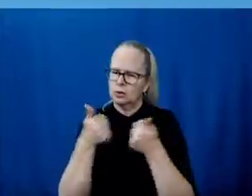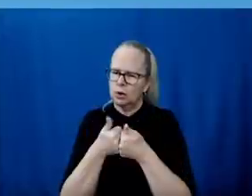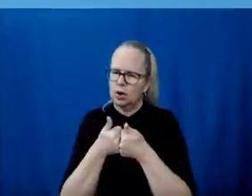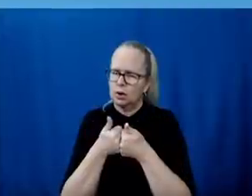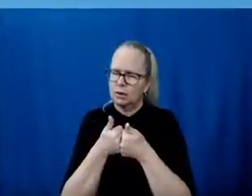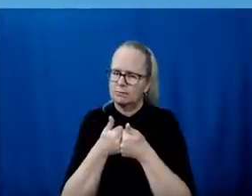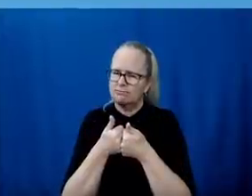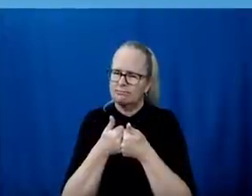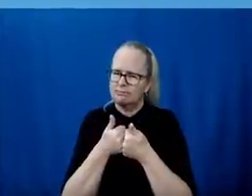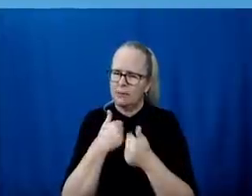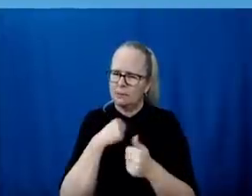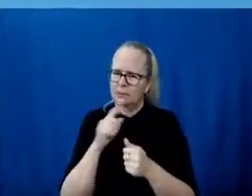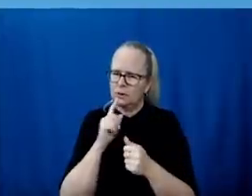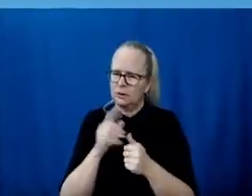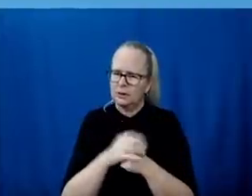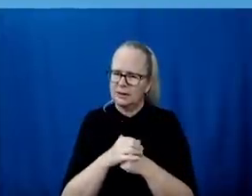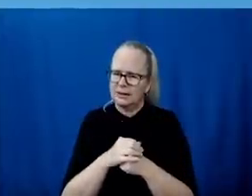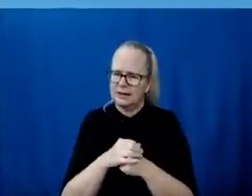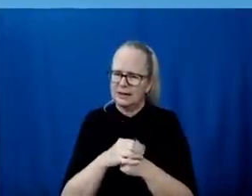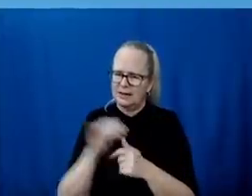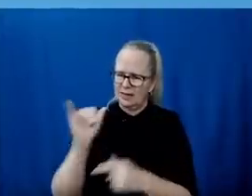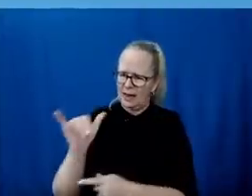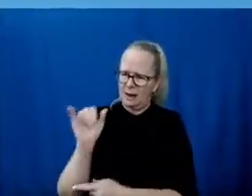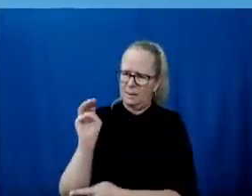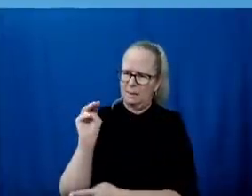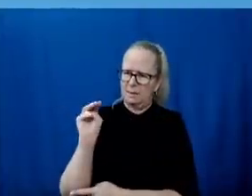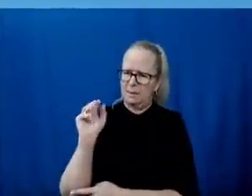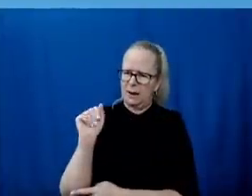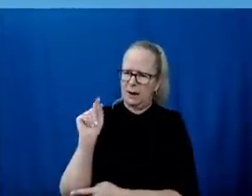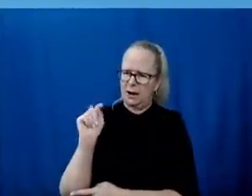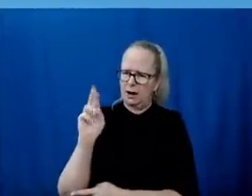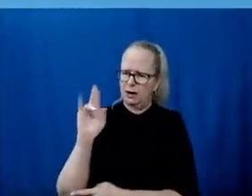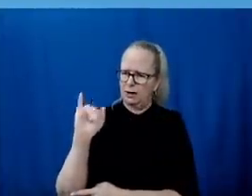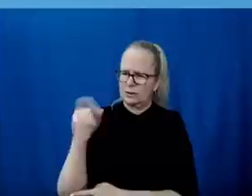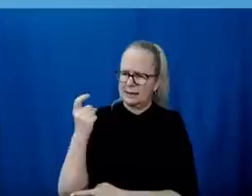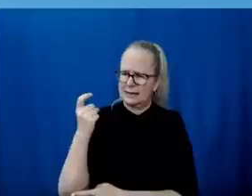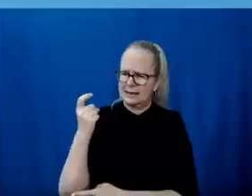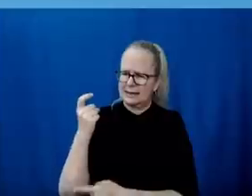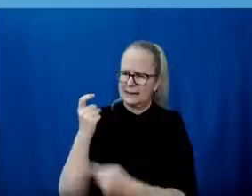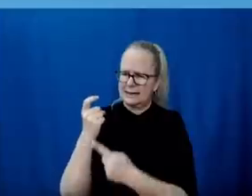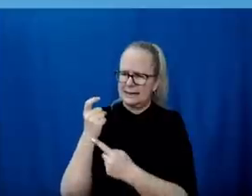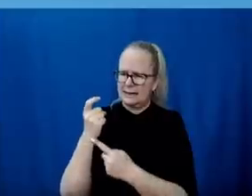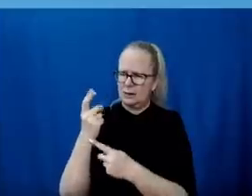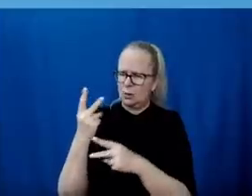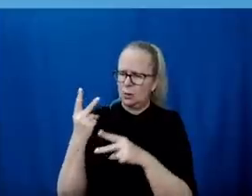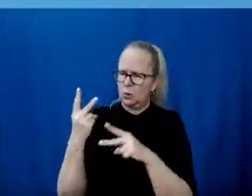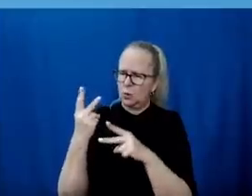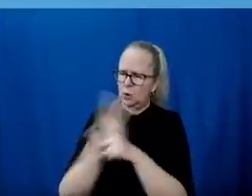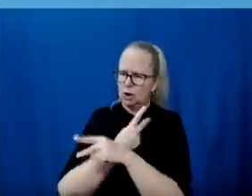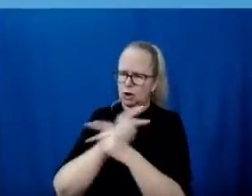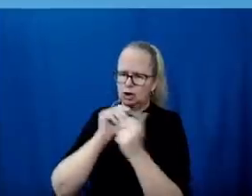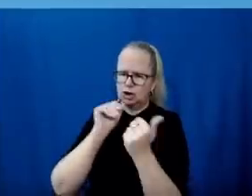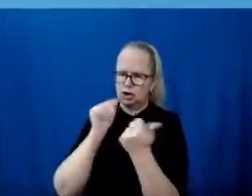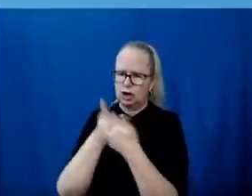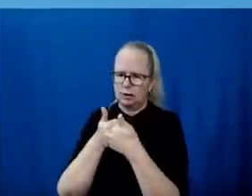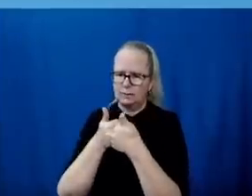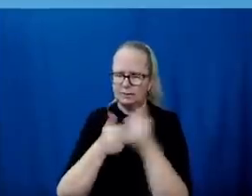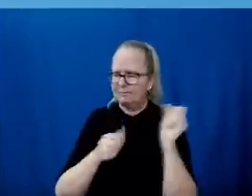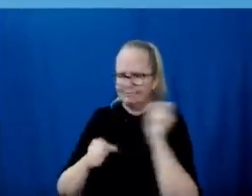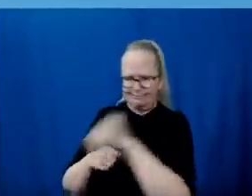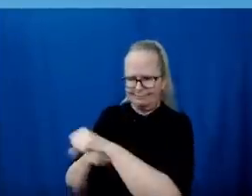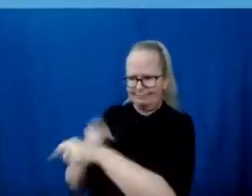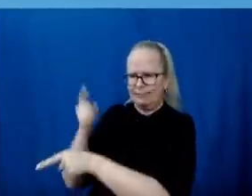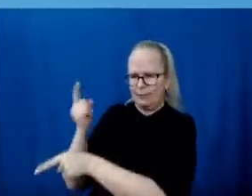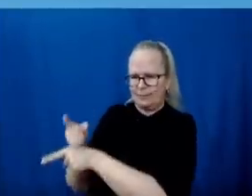it's probably been a challenge, and the matrix makes it an incredible challenge. It does.